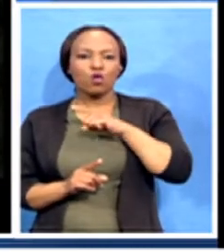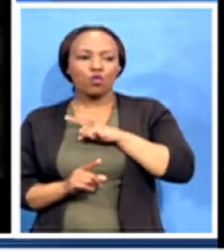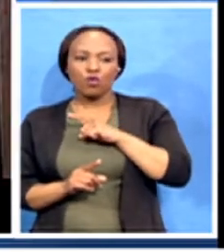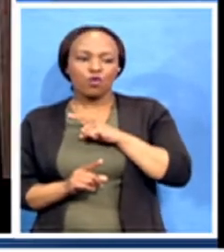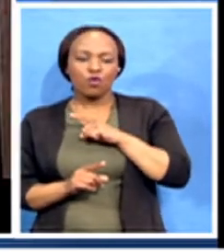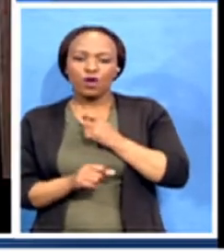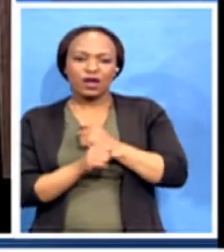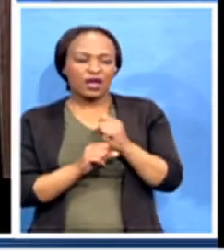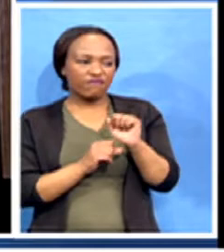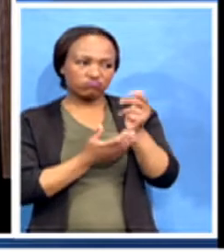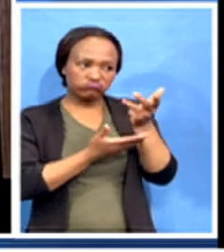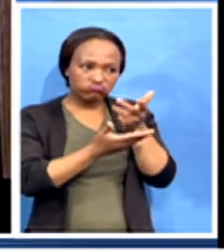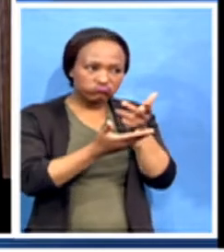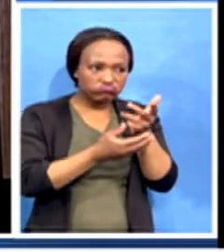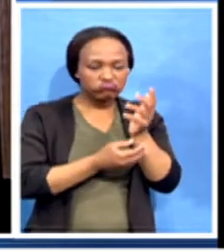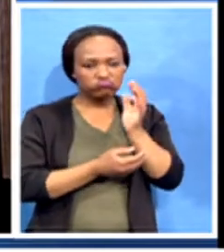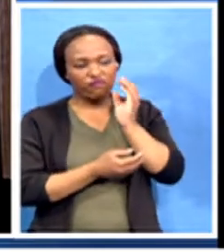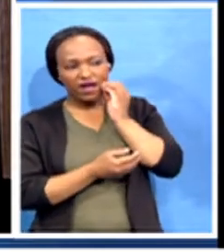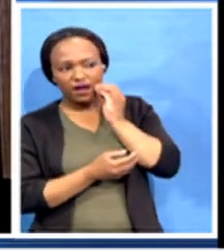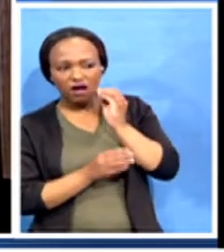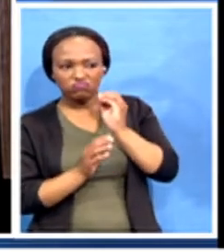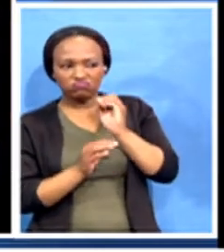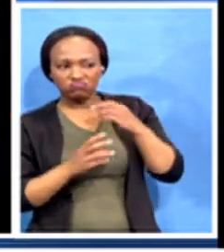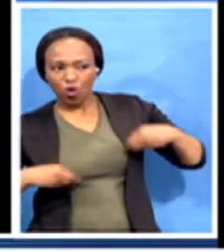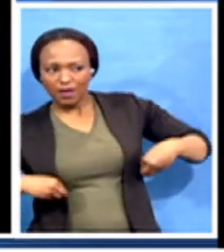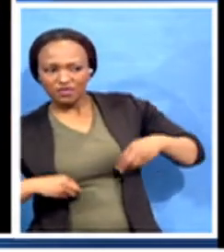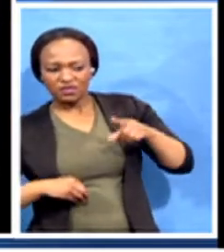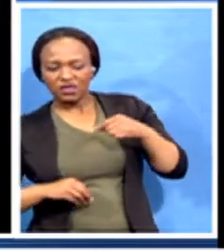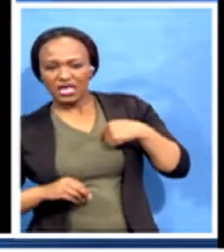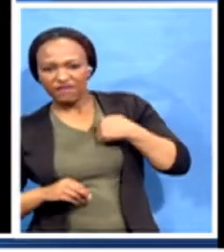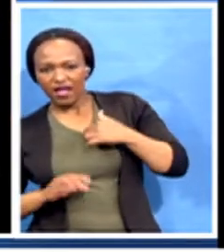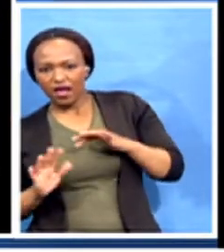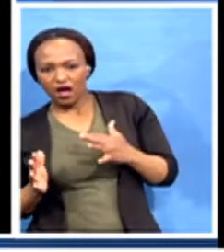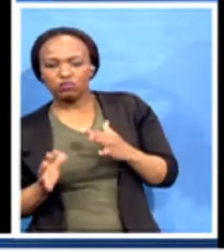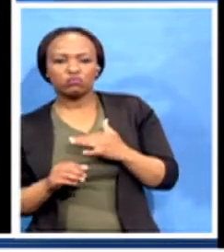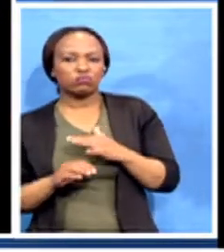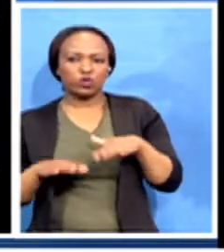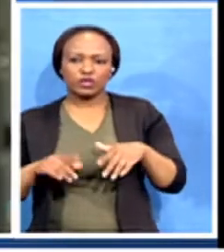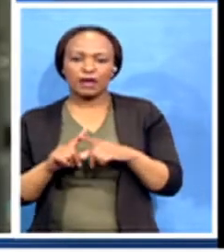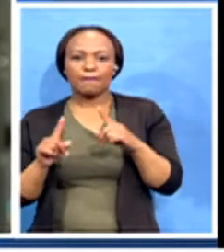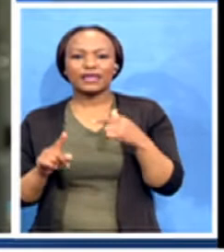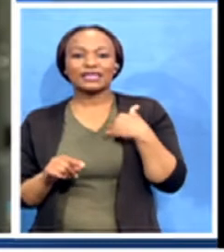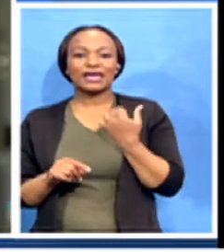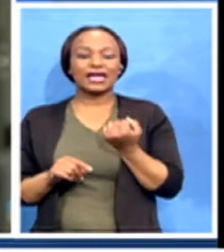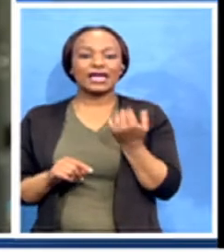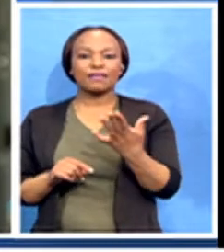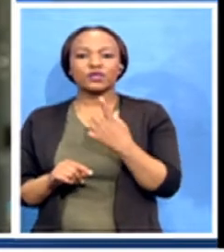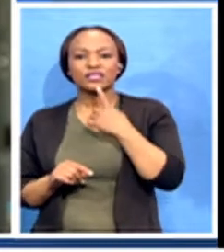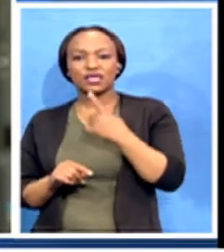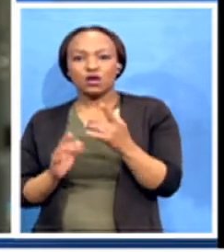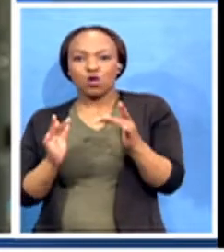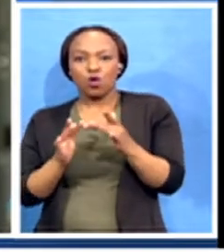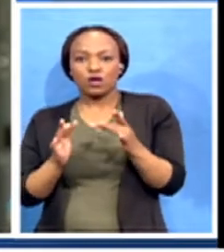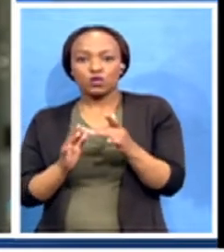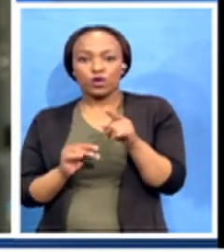didn't engage myself with him on this corrupt thing. But claiming to have had this contact